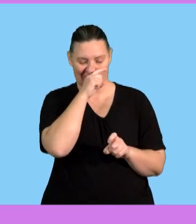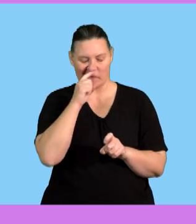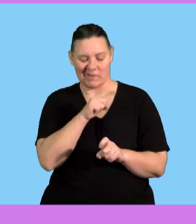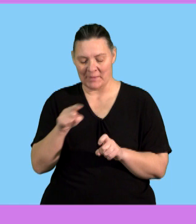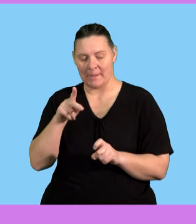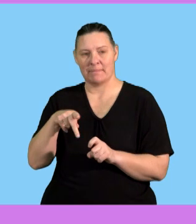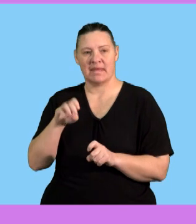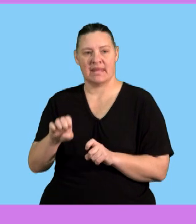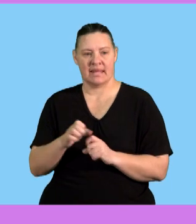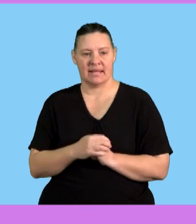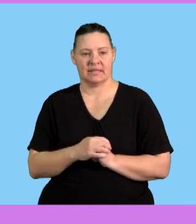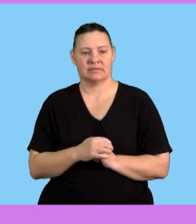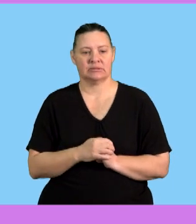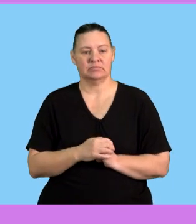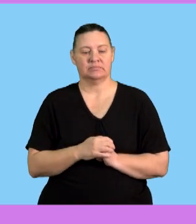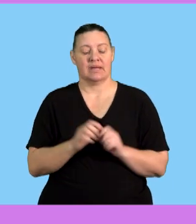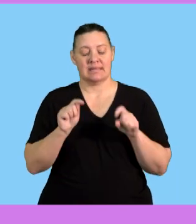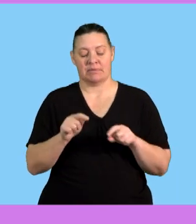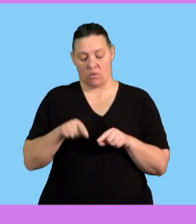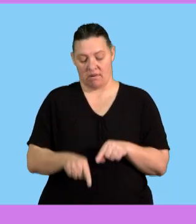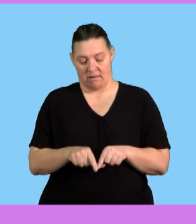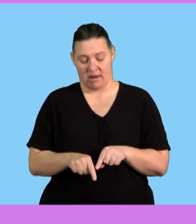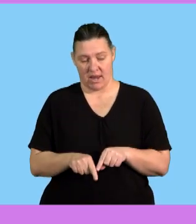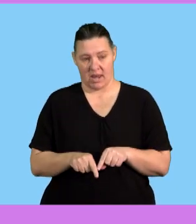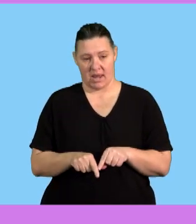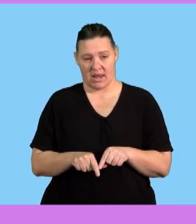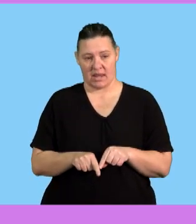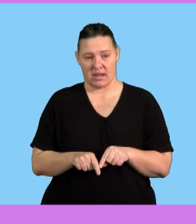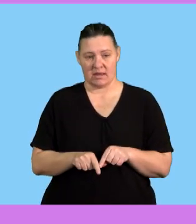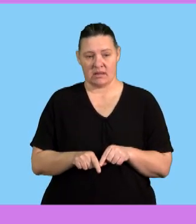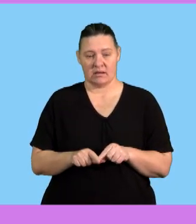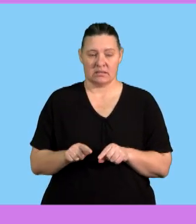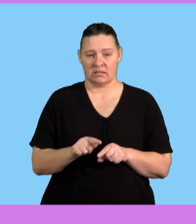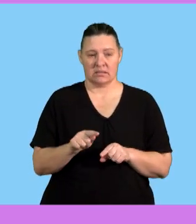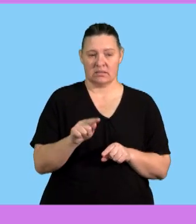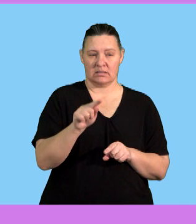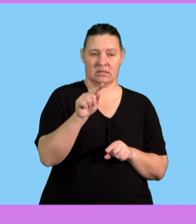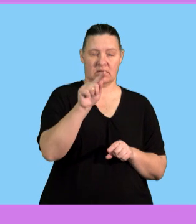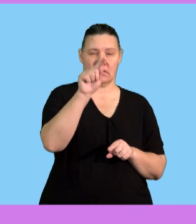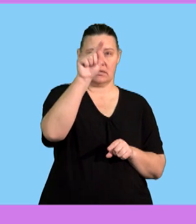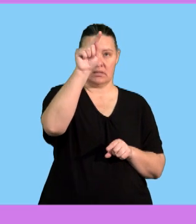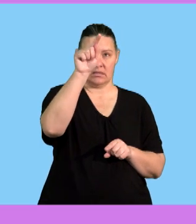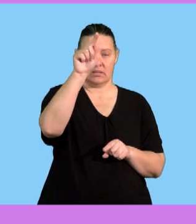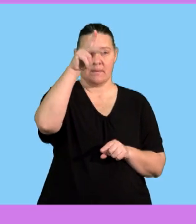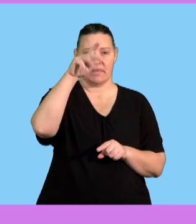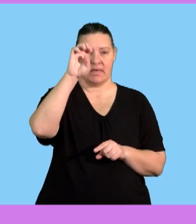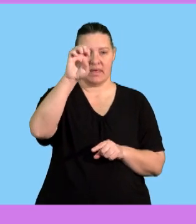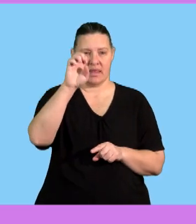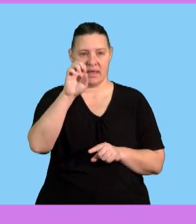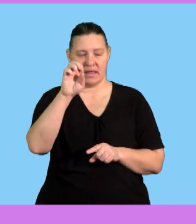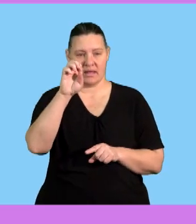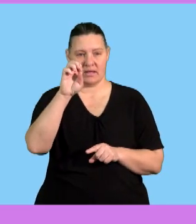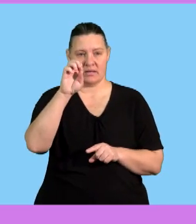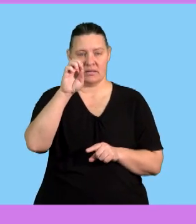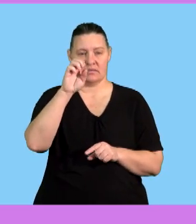Port Elizabeth. Now, Cape Town, it's down there on our map, and Port